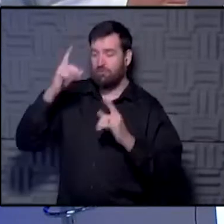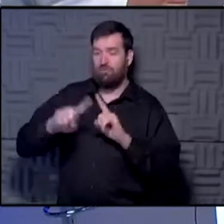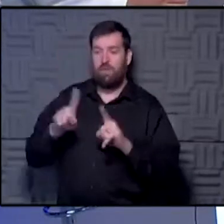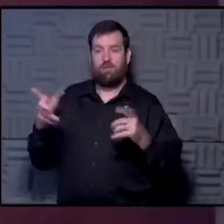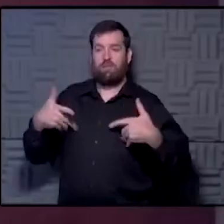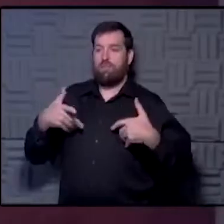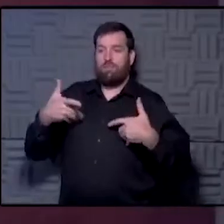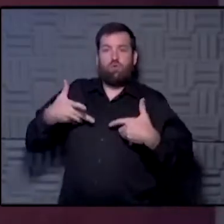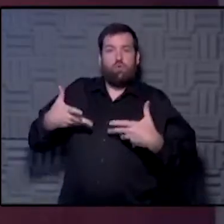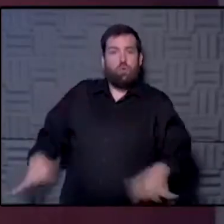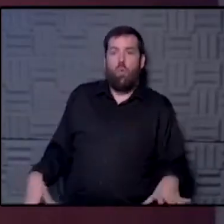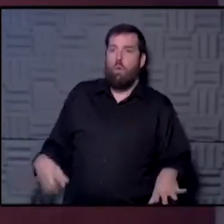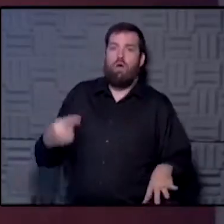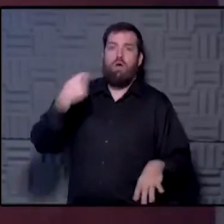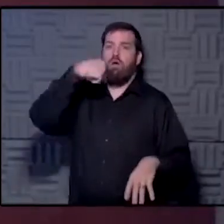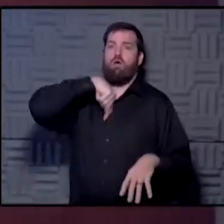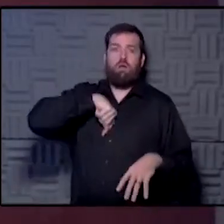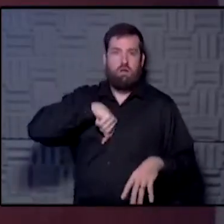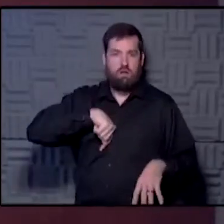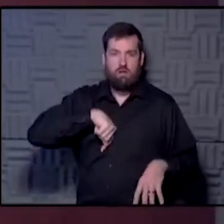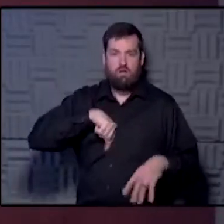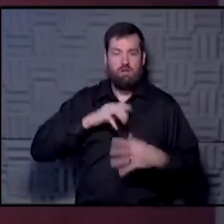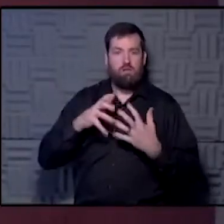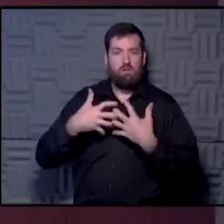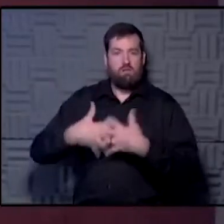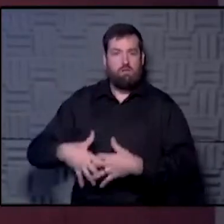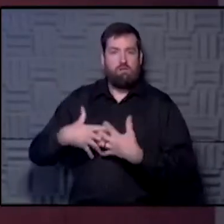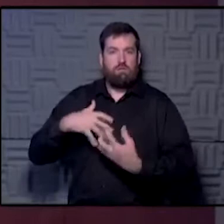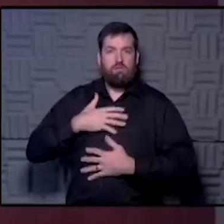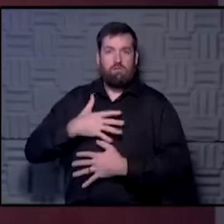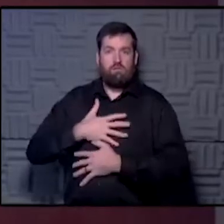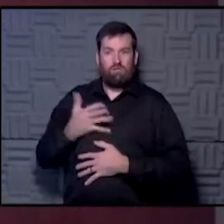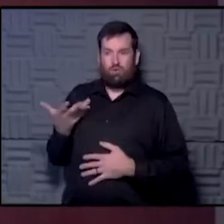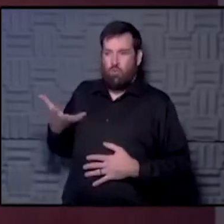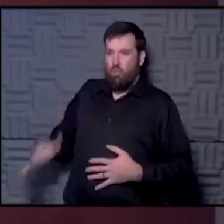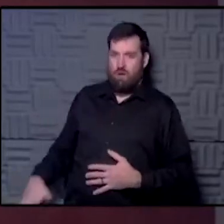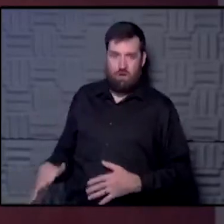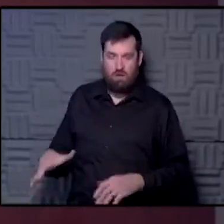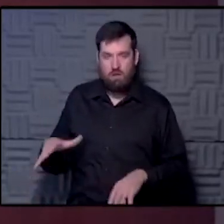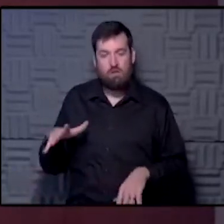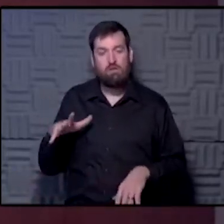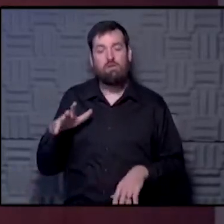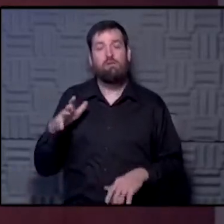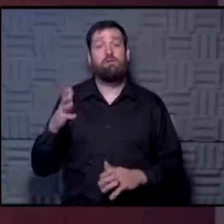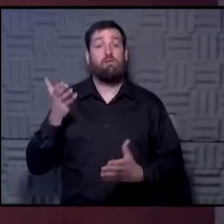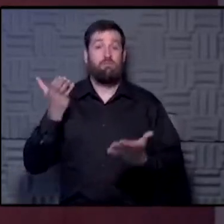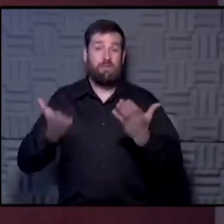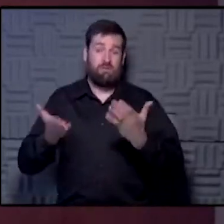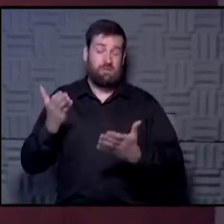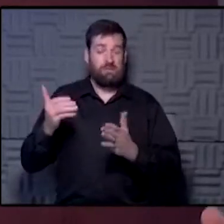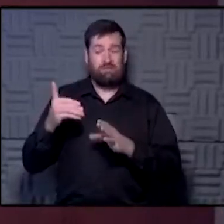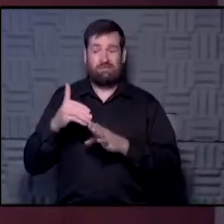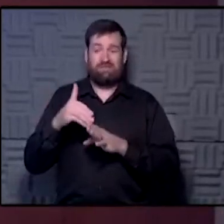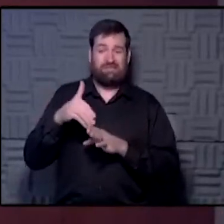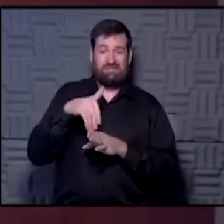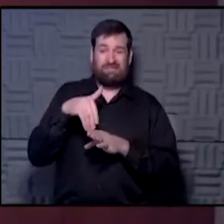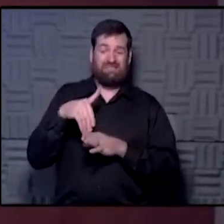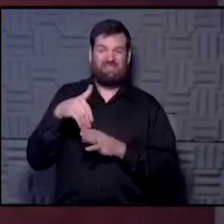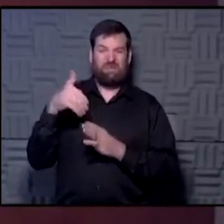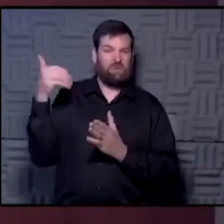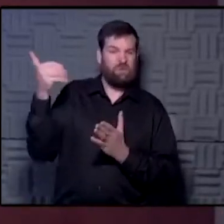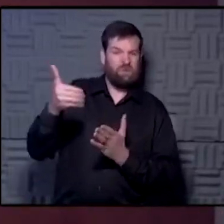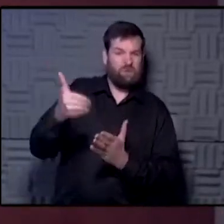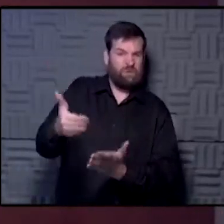be intubated. So they don't want to be on that ventilator and have that mechanical ventilation. Mm-hmm. And maybe they're really towards more the end of their life,